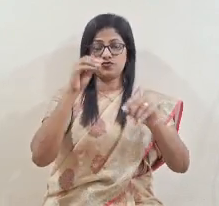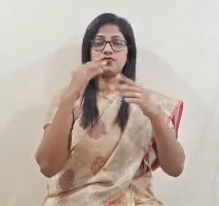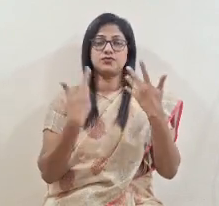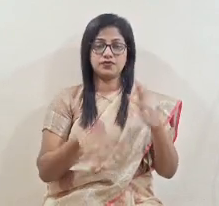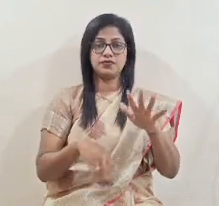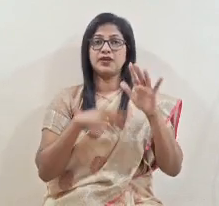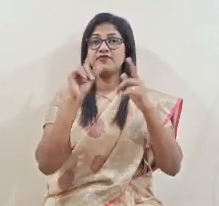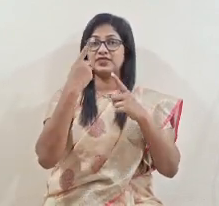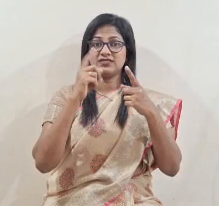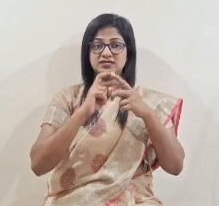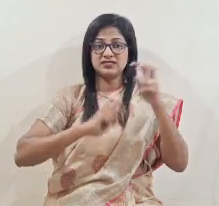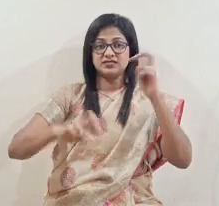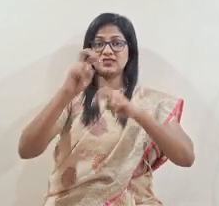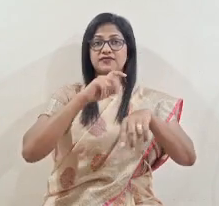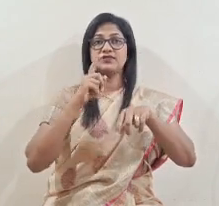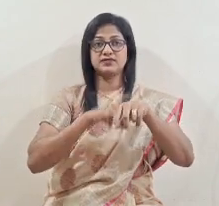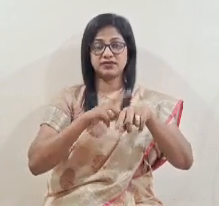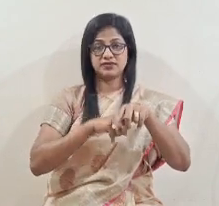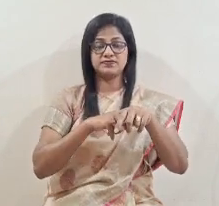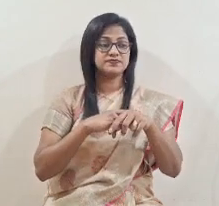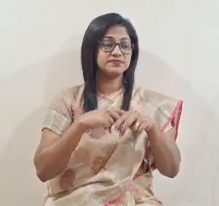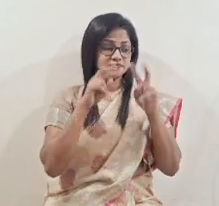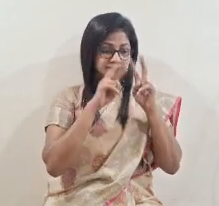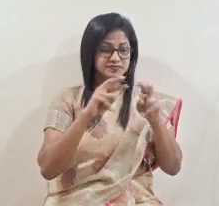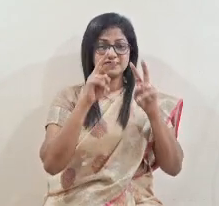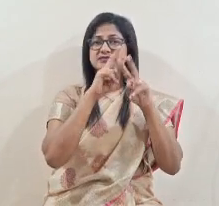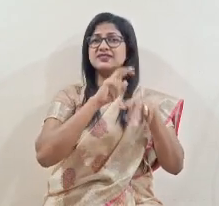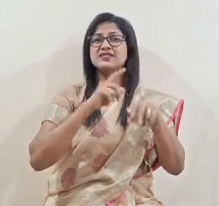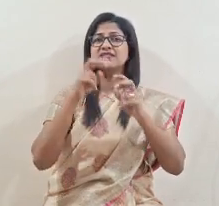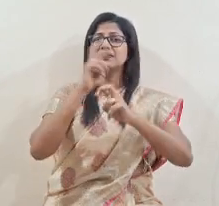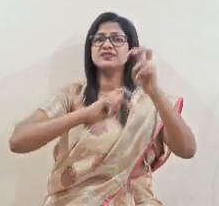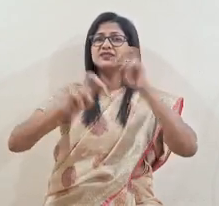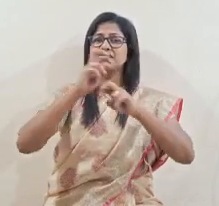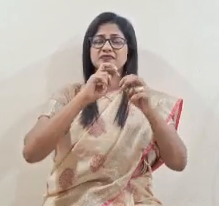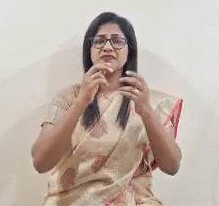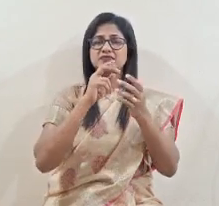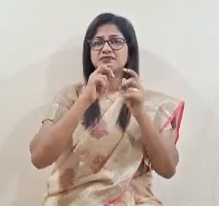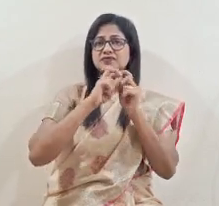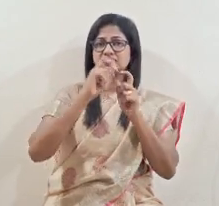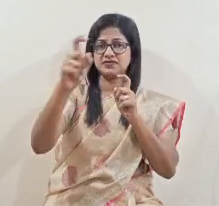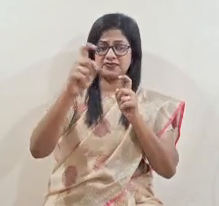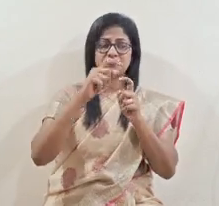with the travel time. Travel time is studied to understand